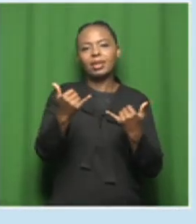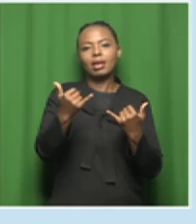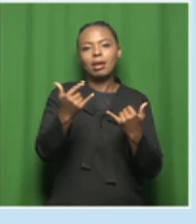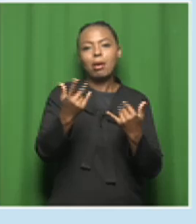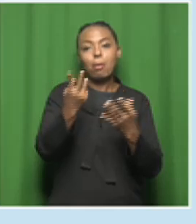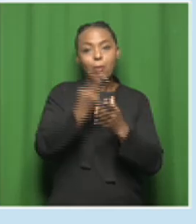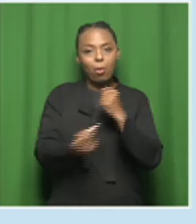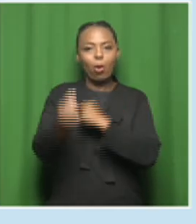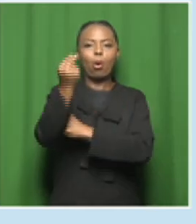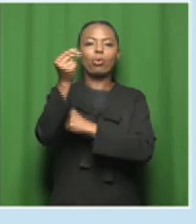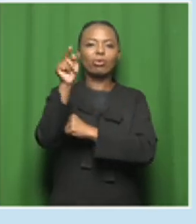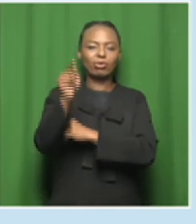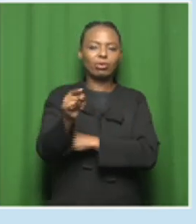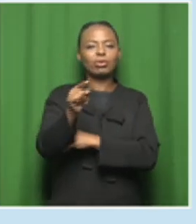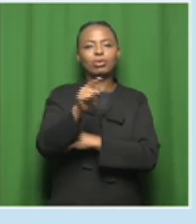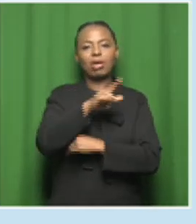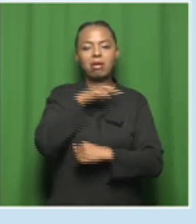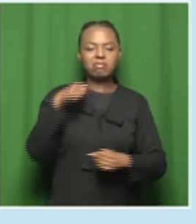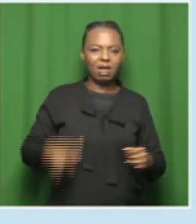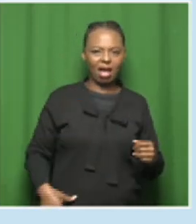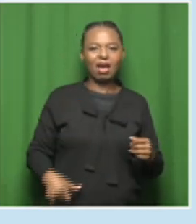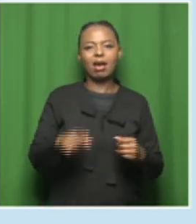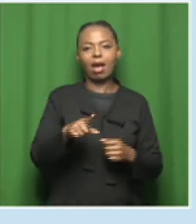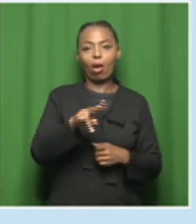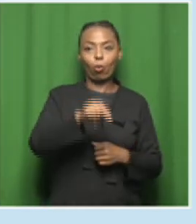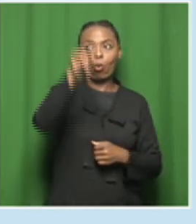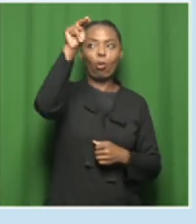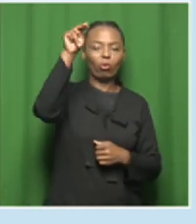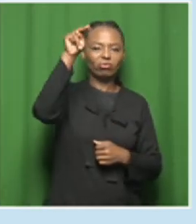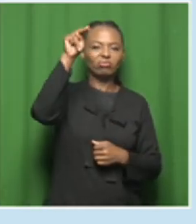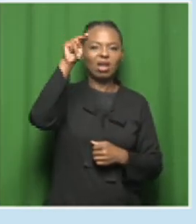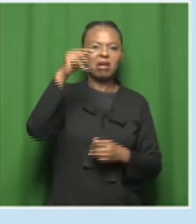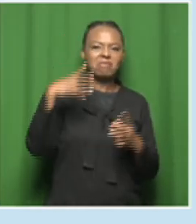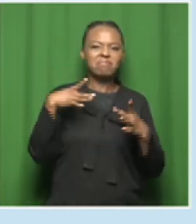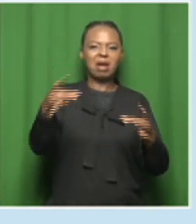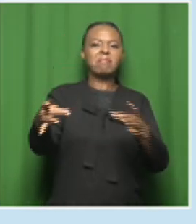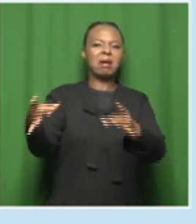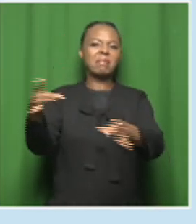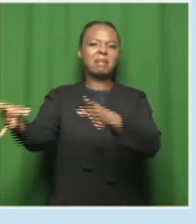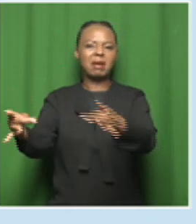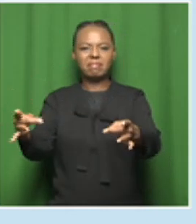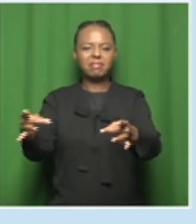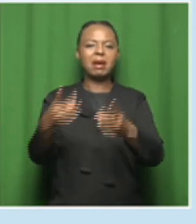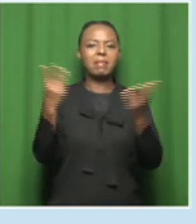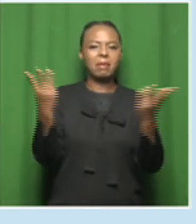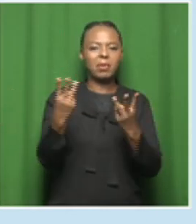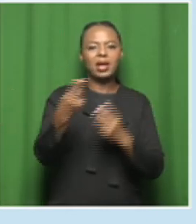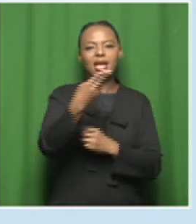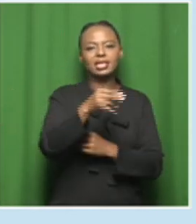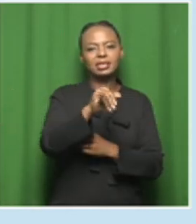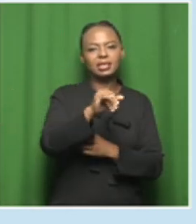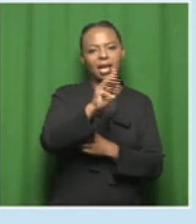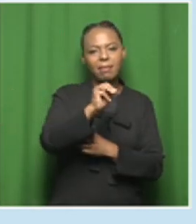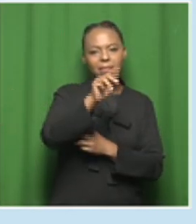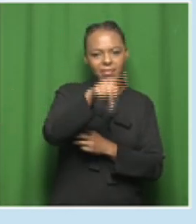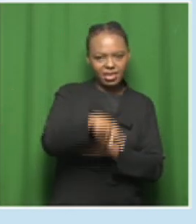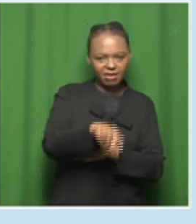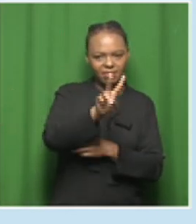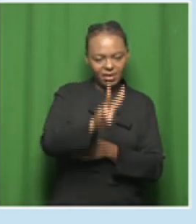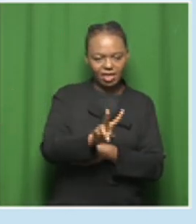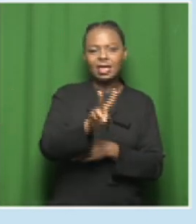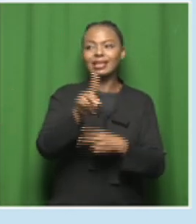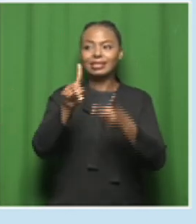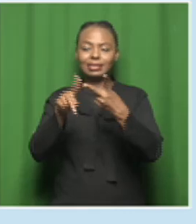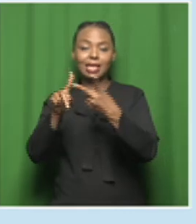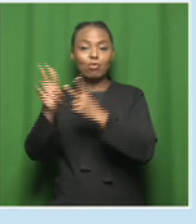both the outbreaks of respiratory infections, for example, in China, and also in the United Kingdom, they also have a